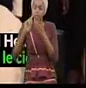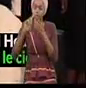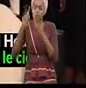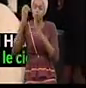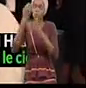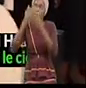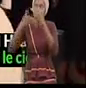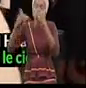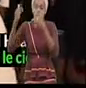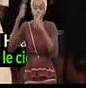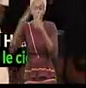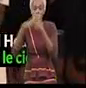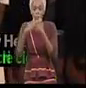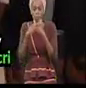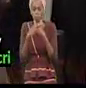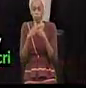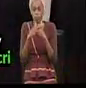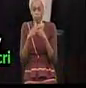heaven.